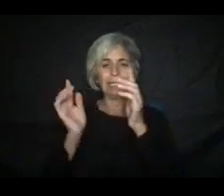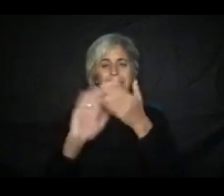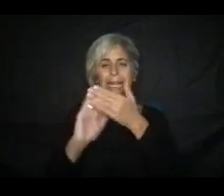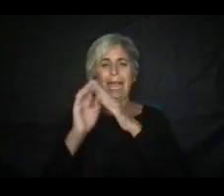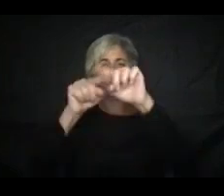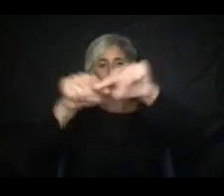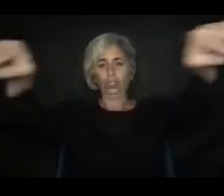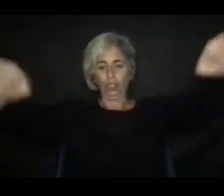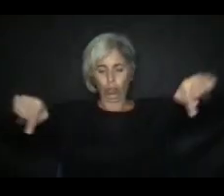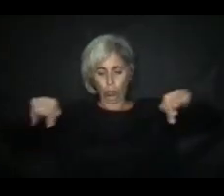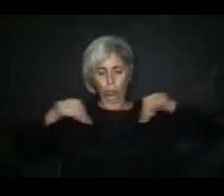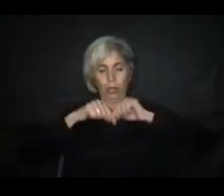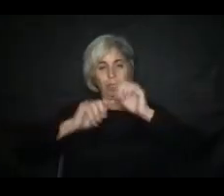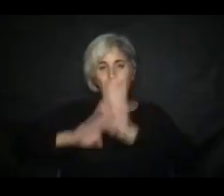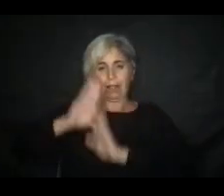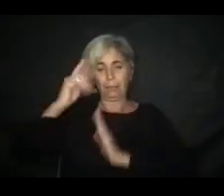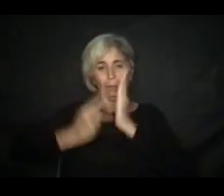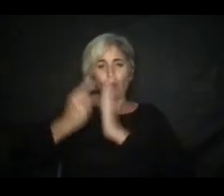development project.